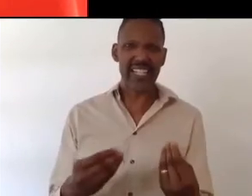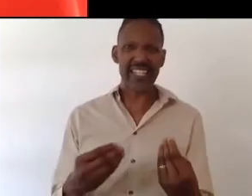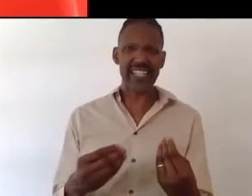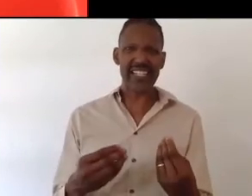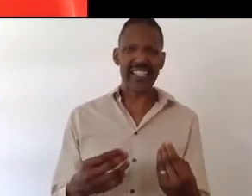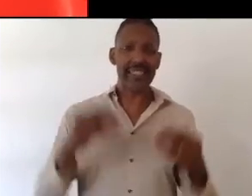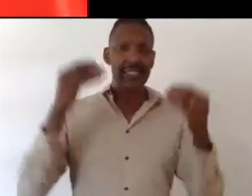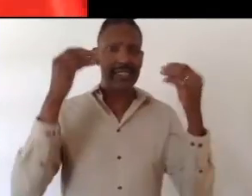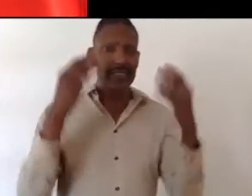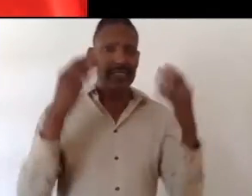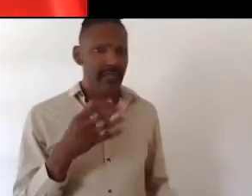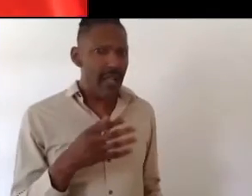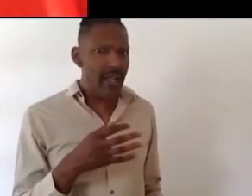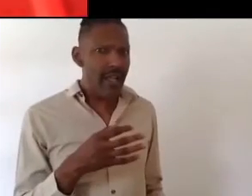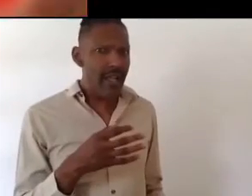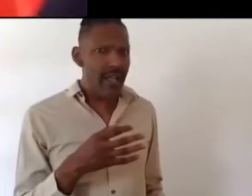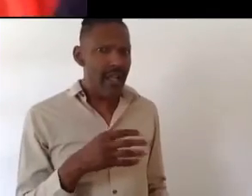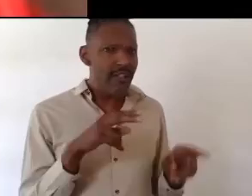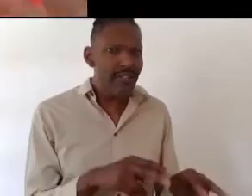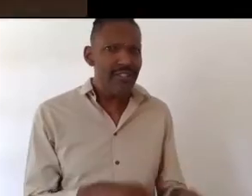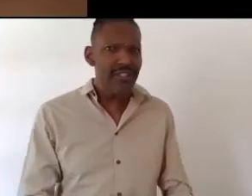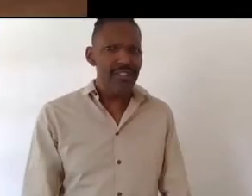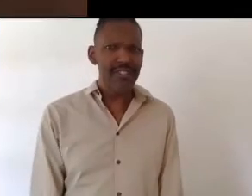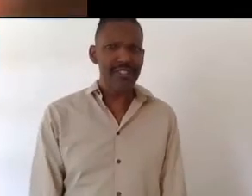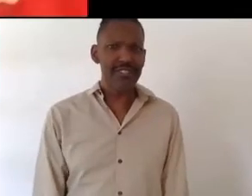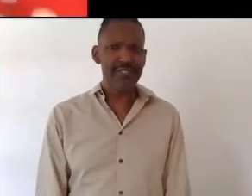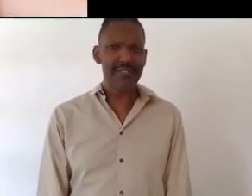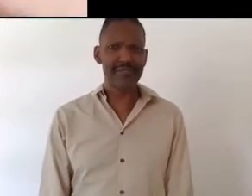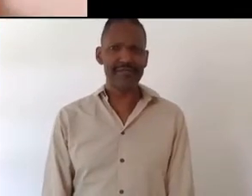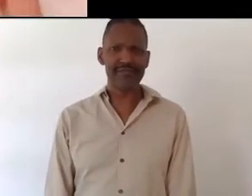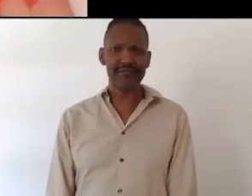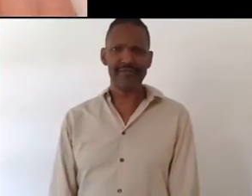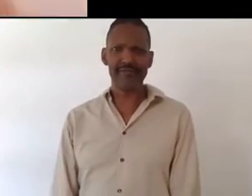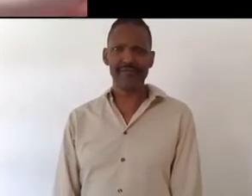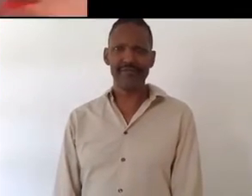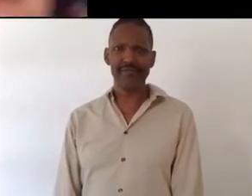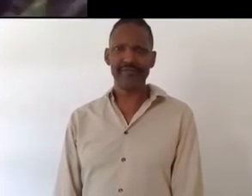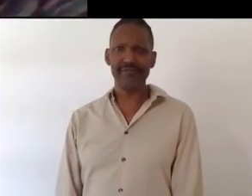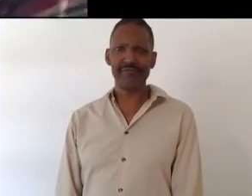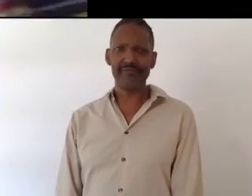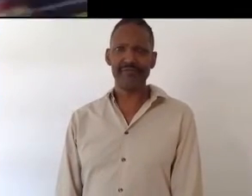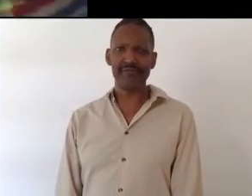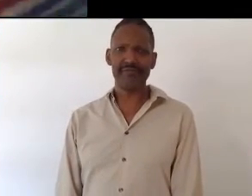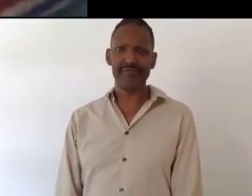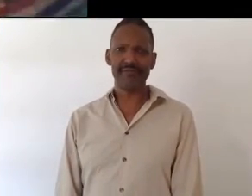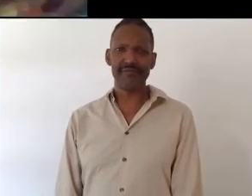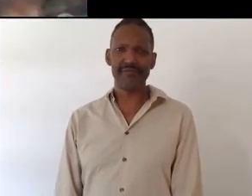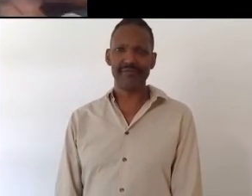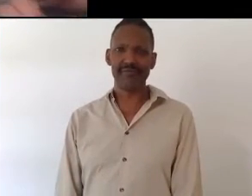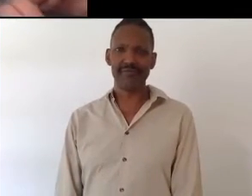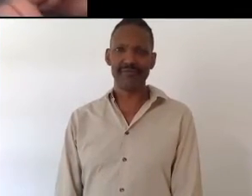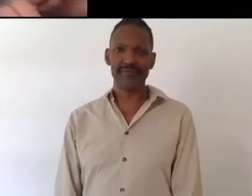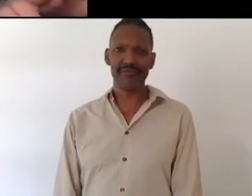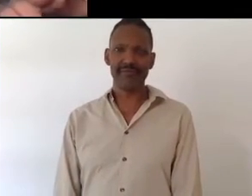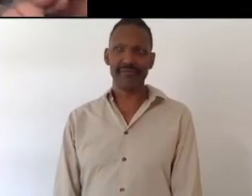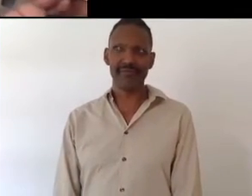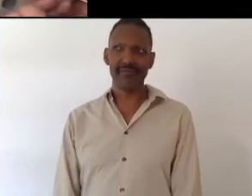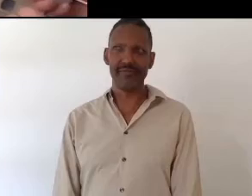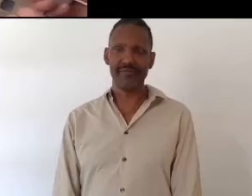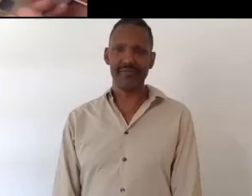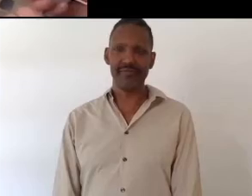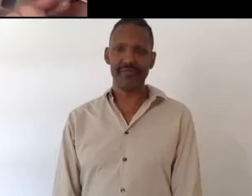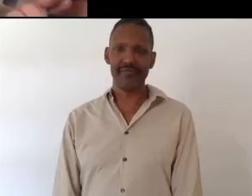what happened? Hattie? It sunk. I'm crushed.